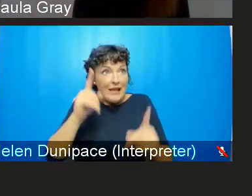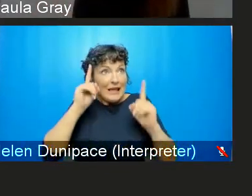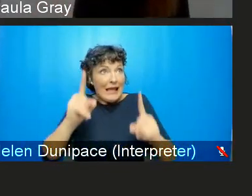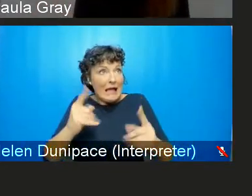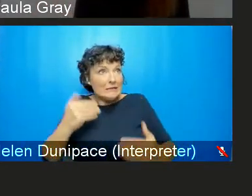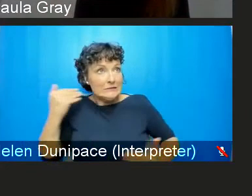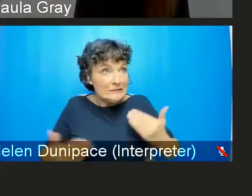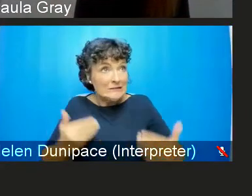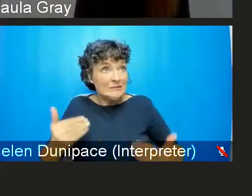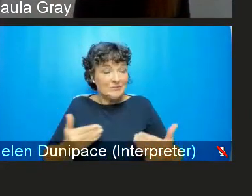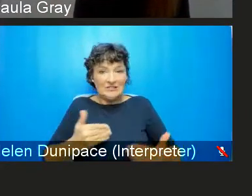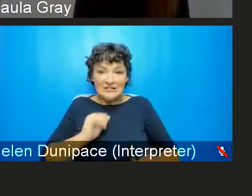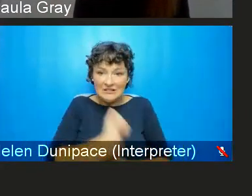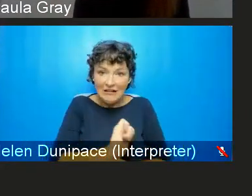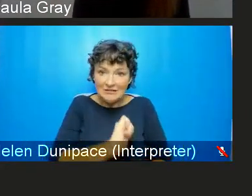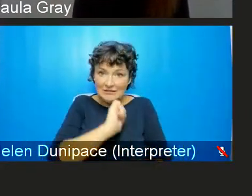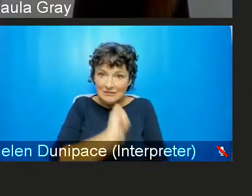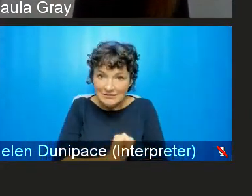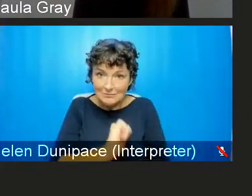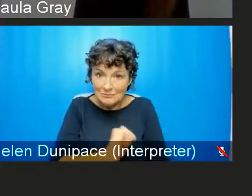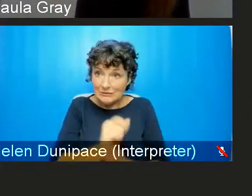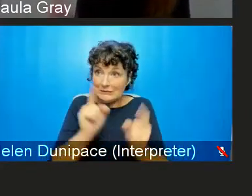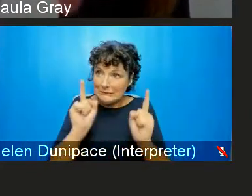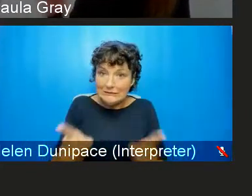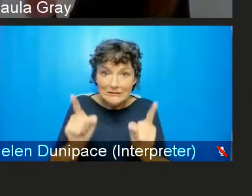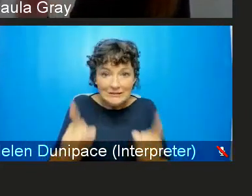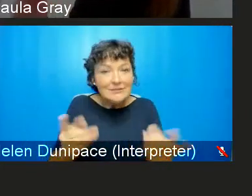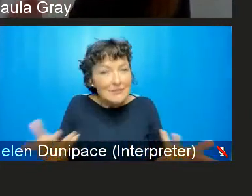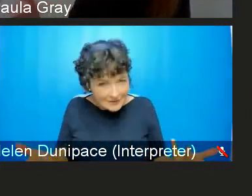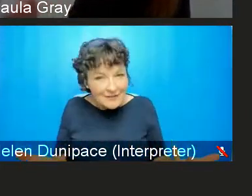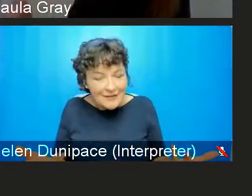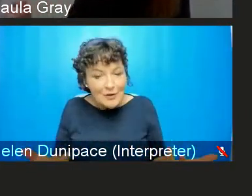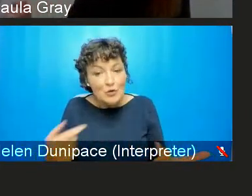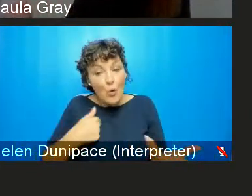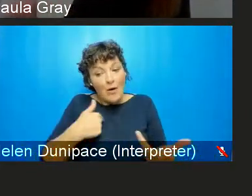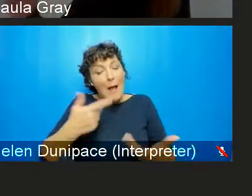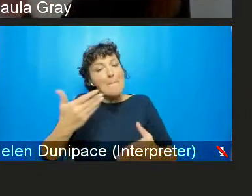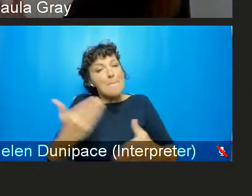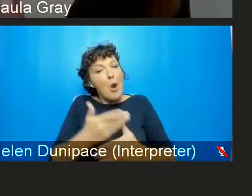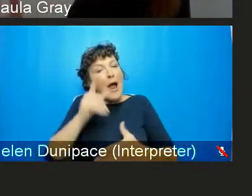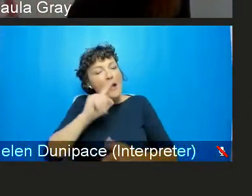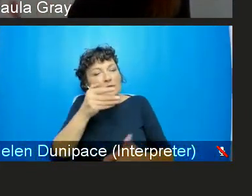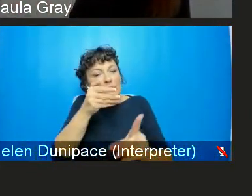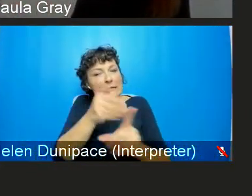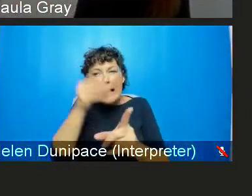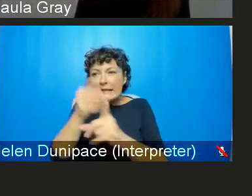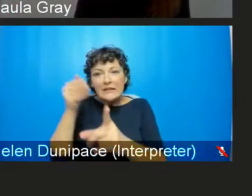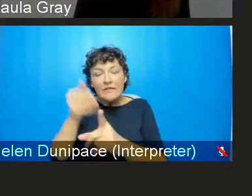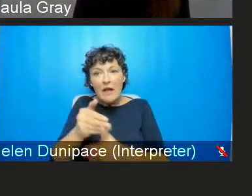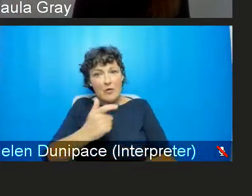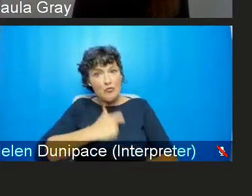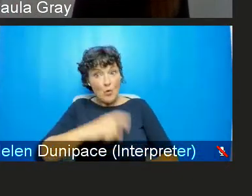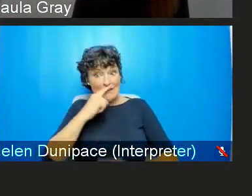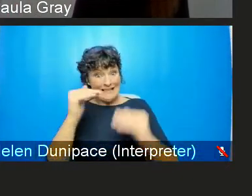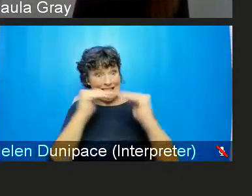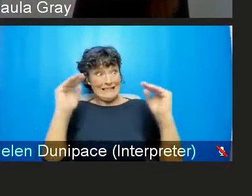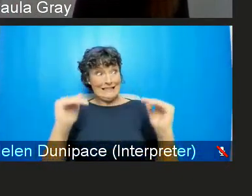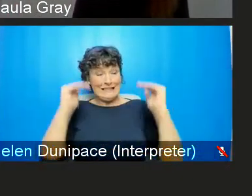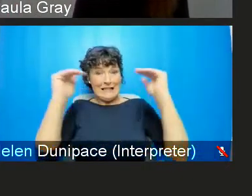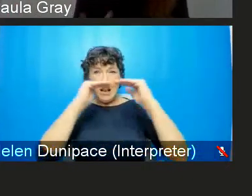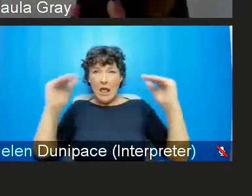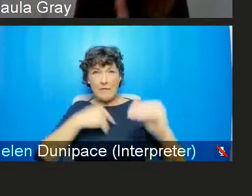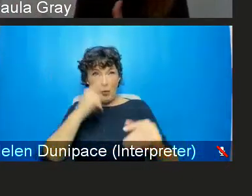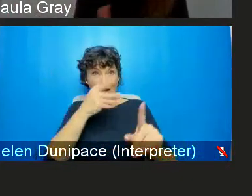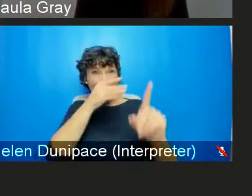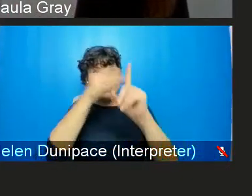and move on to the next level. So where we're actually identifying roles at a senior level where we